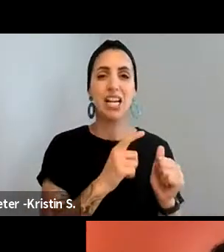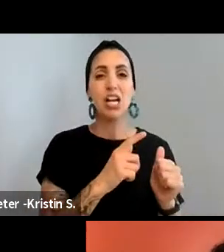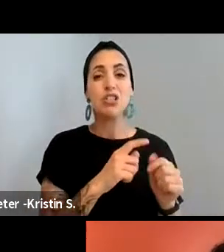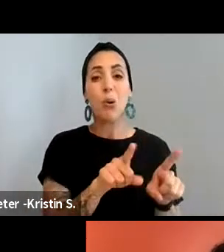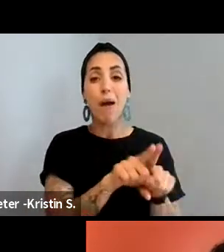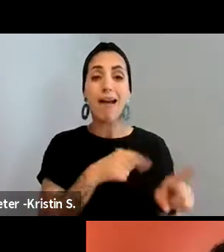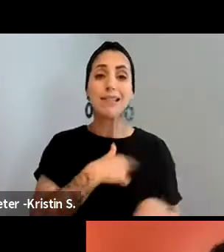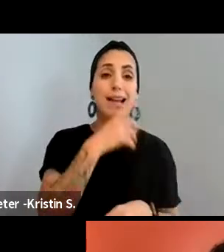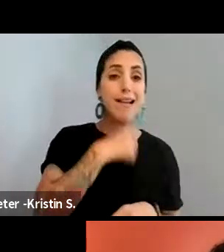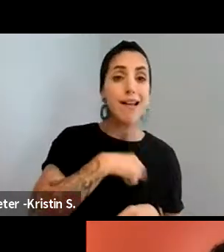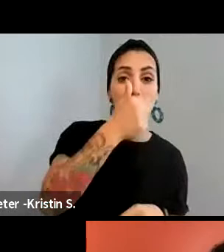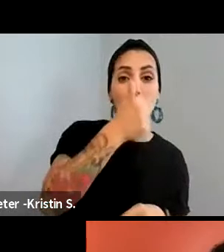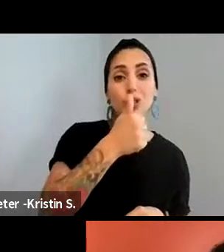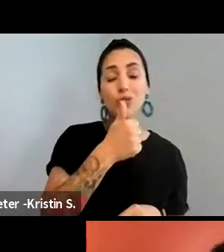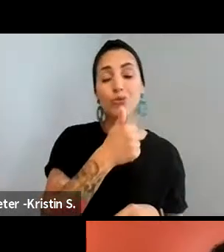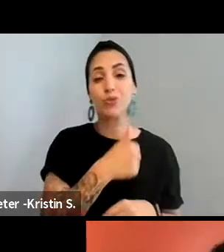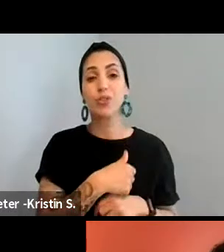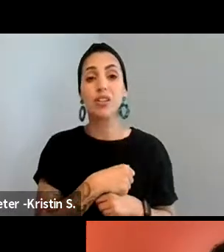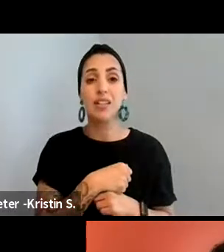heard,